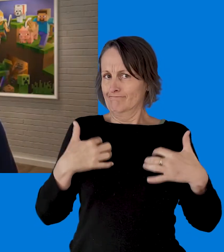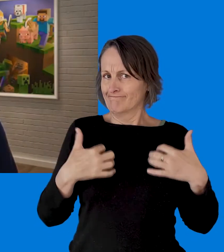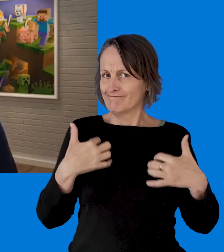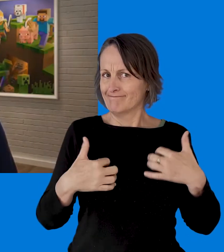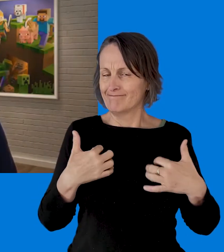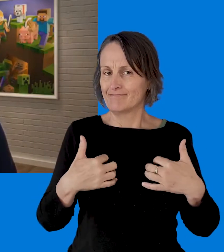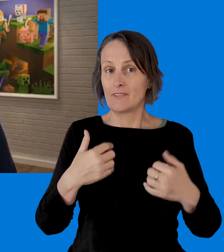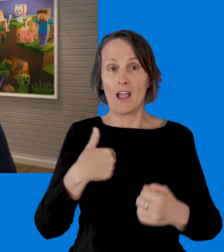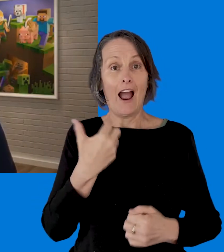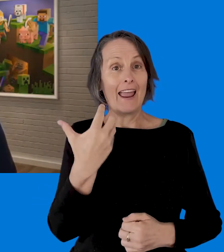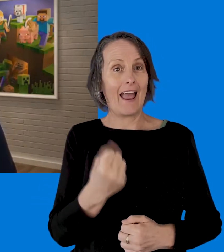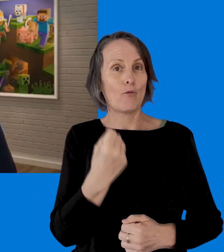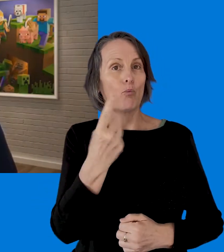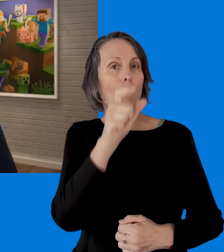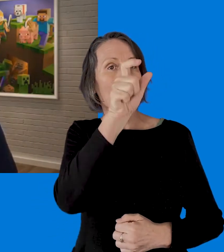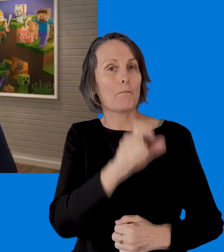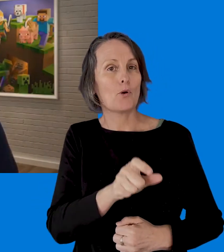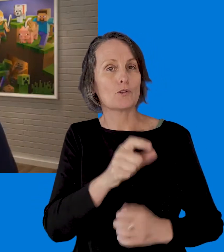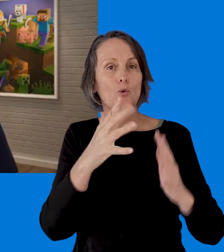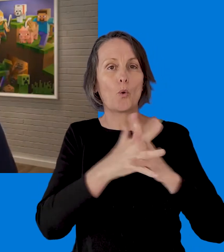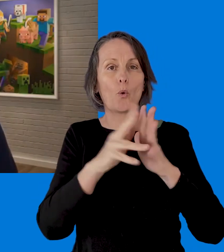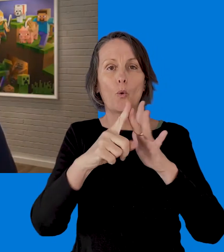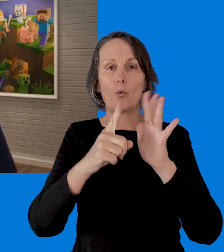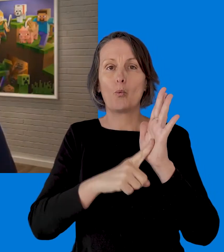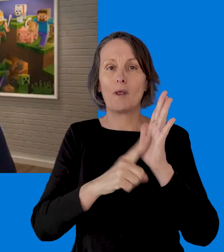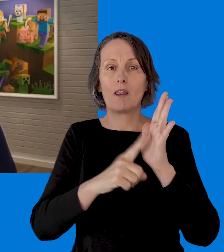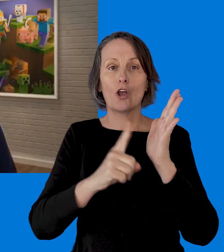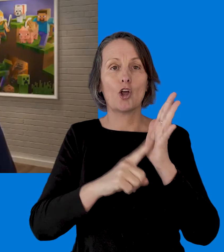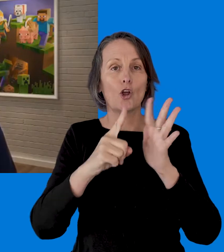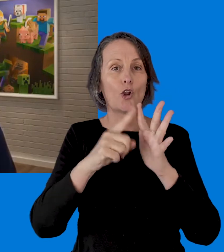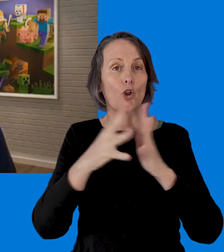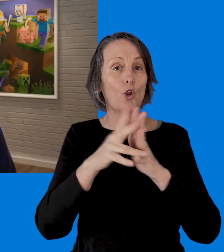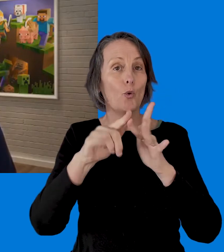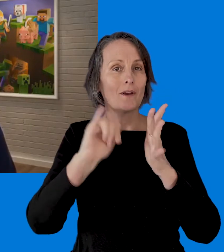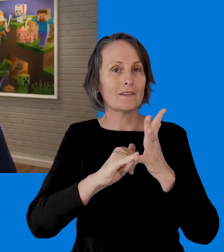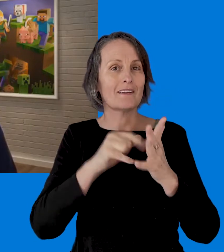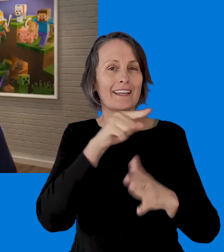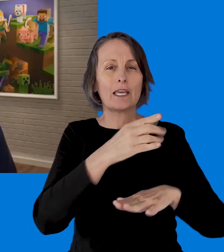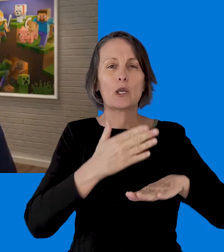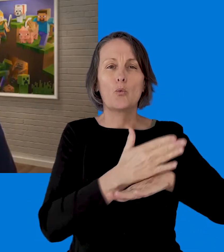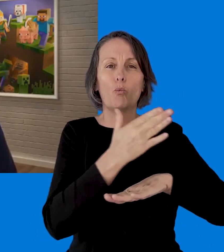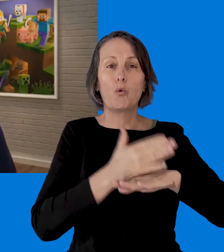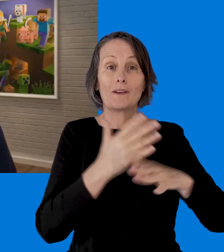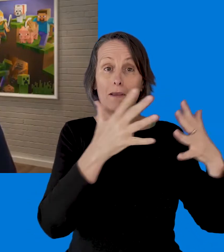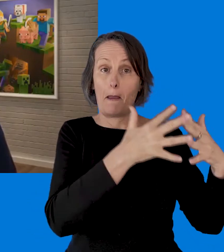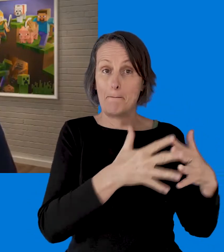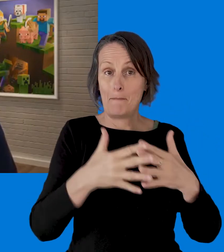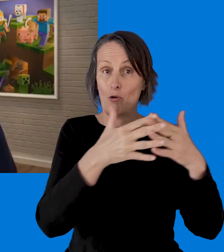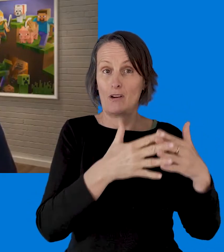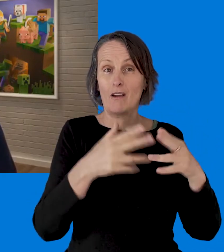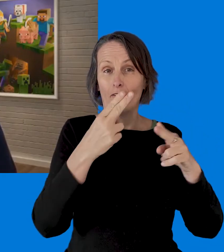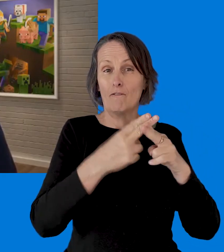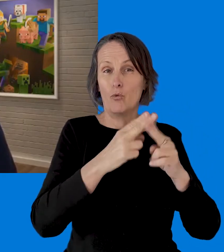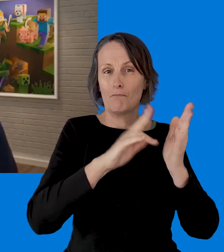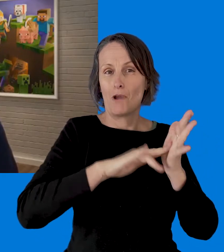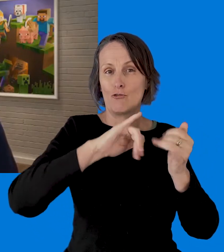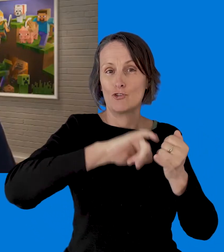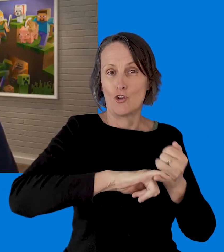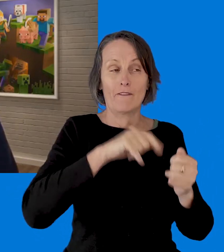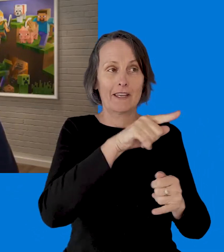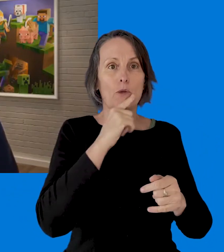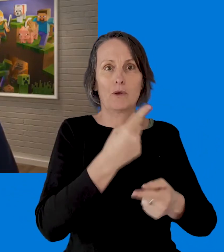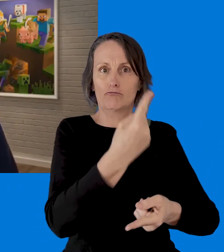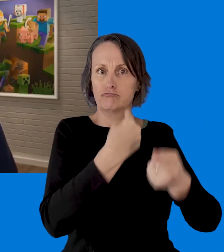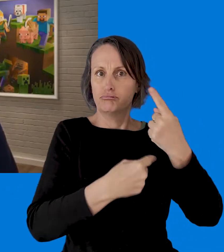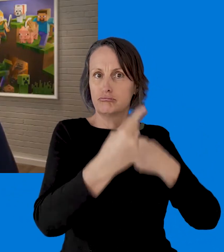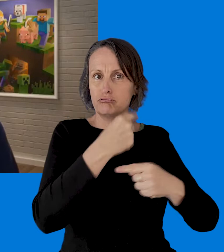well. It's really quite exciting. I've got Will Lewis, who is the Principal PM Architect from Microsoft in Seattle. He's coming in today to